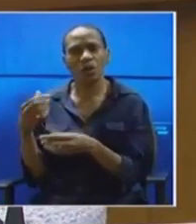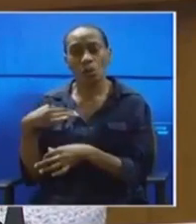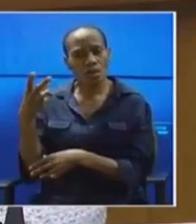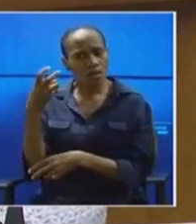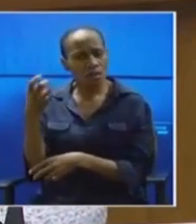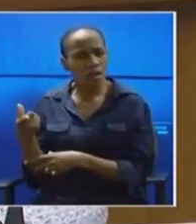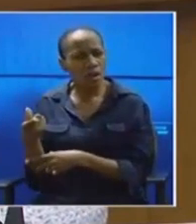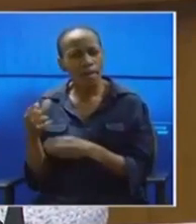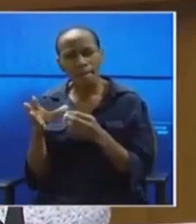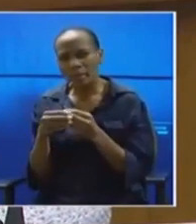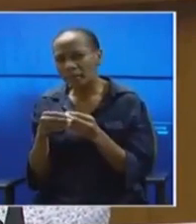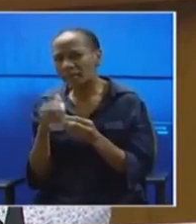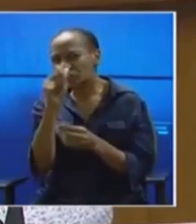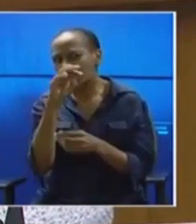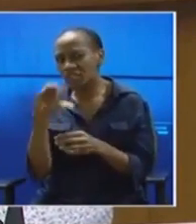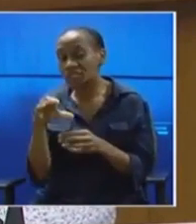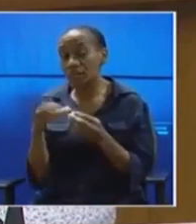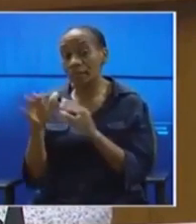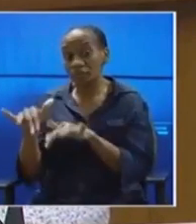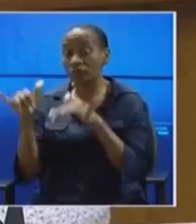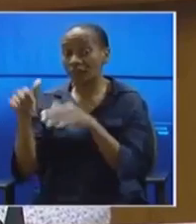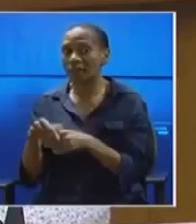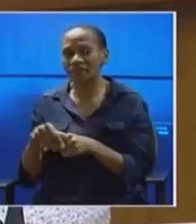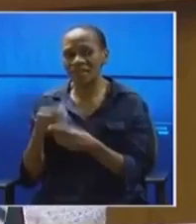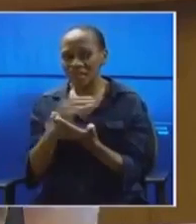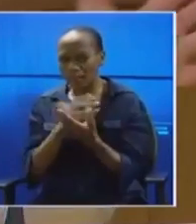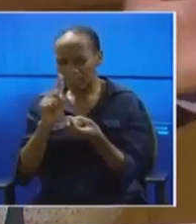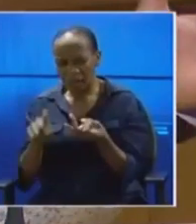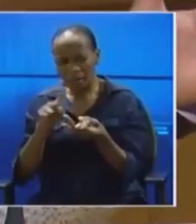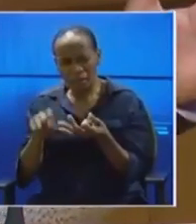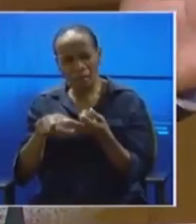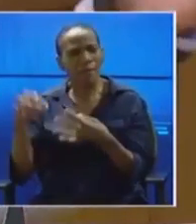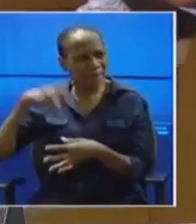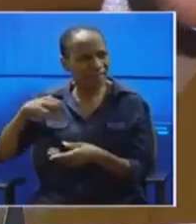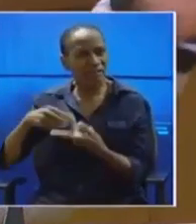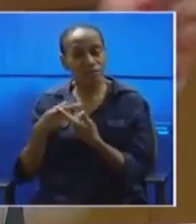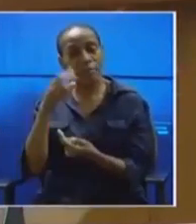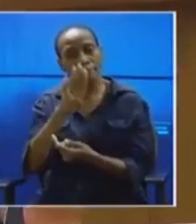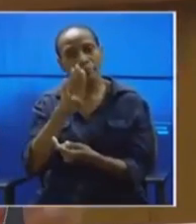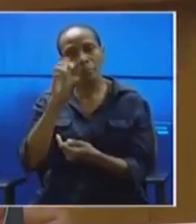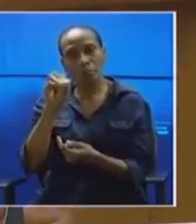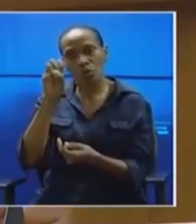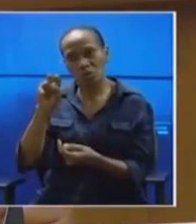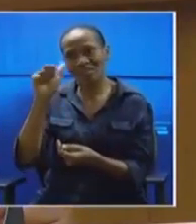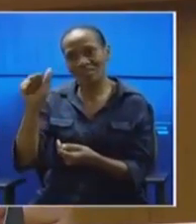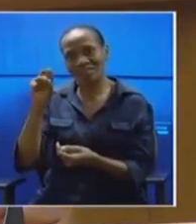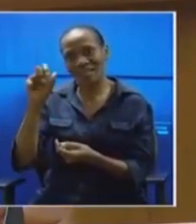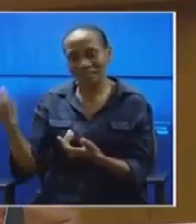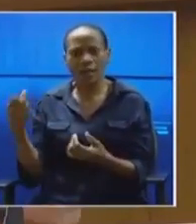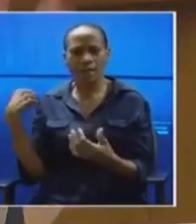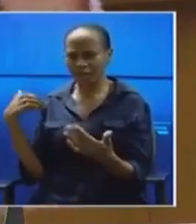that ANC members of parliament allegedly benefited from Bosasa. But today, Minister